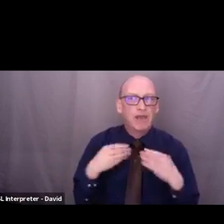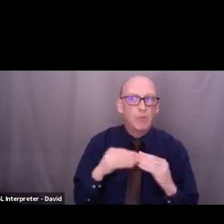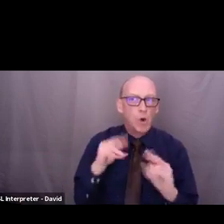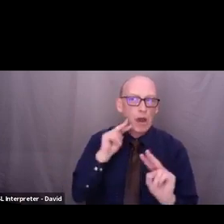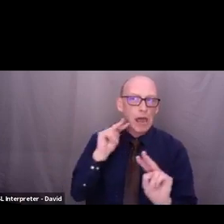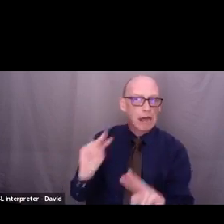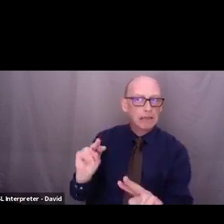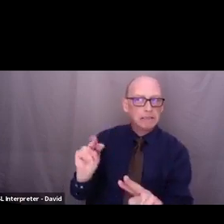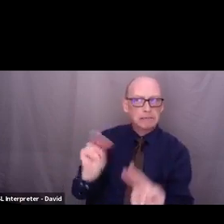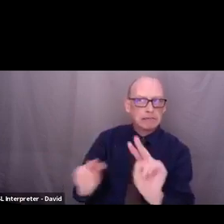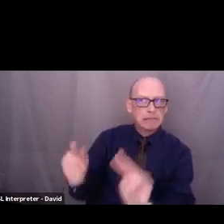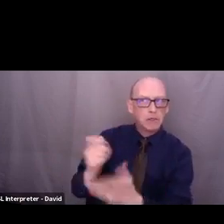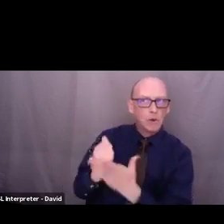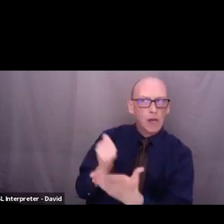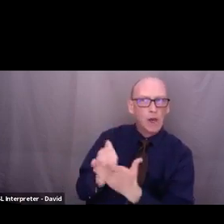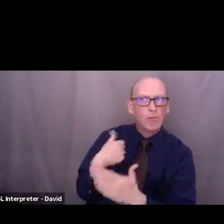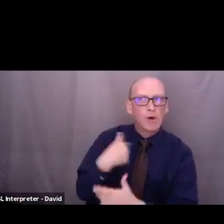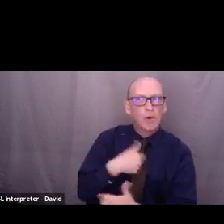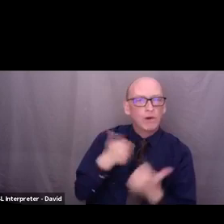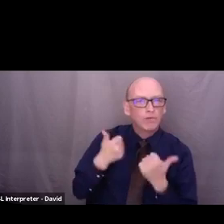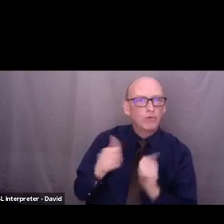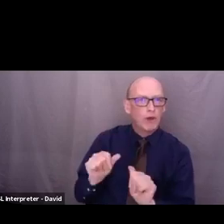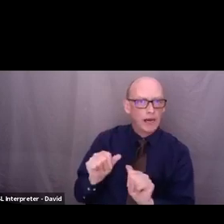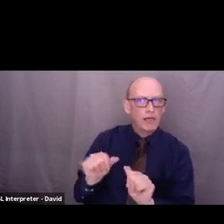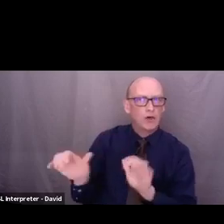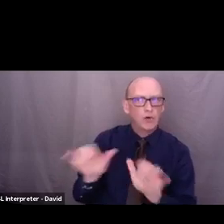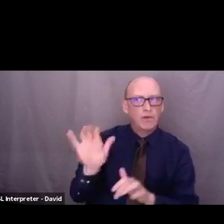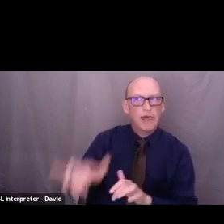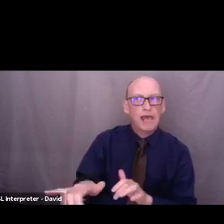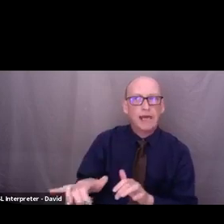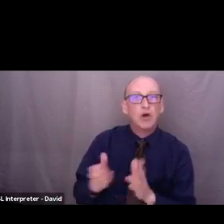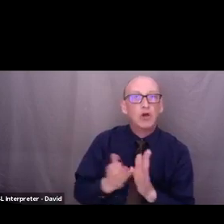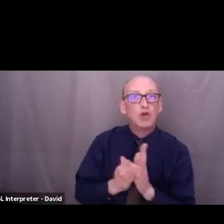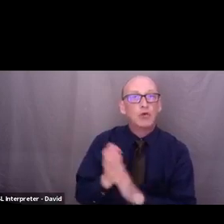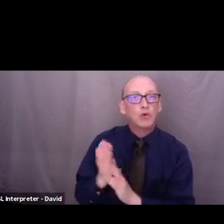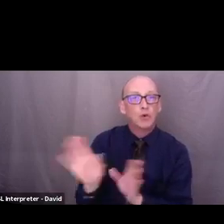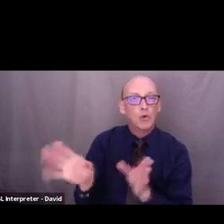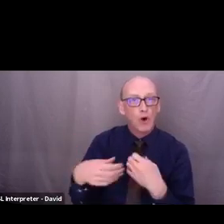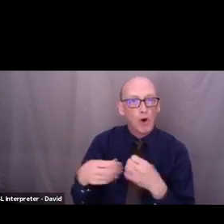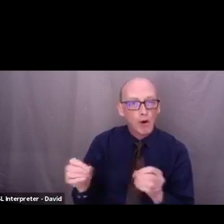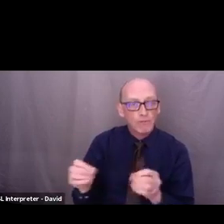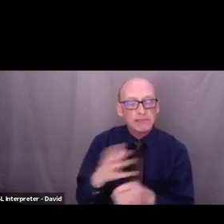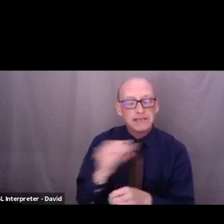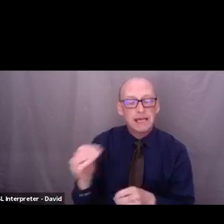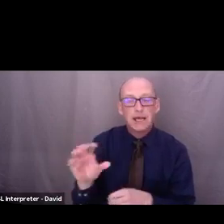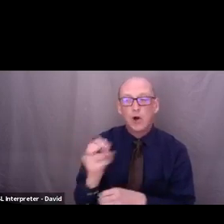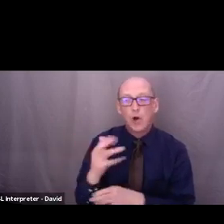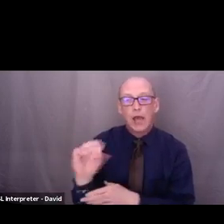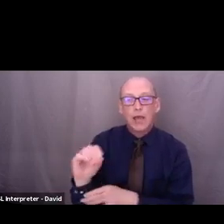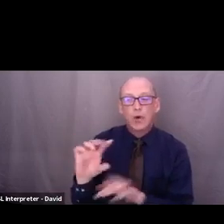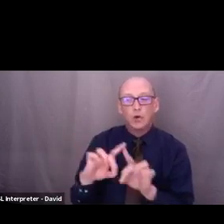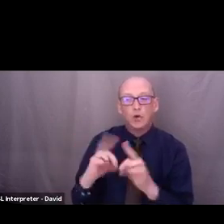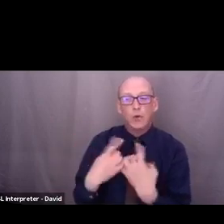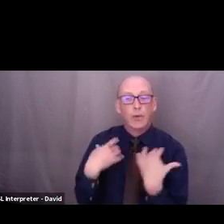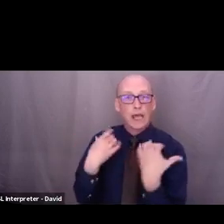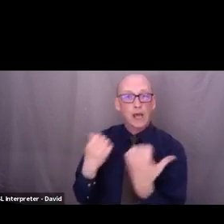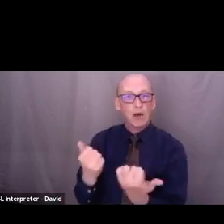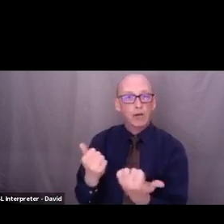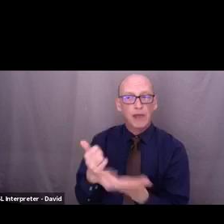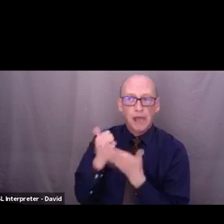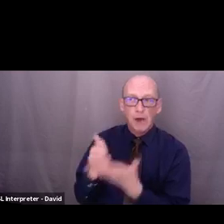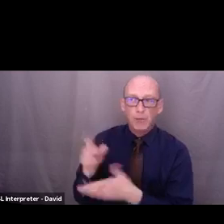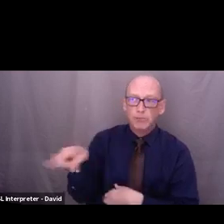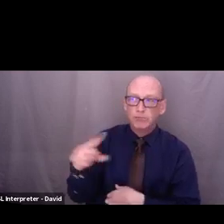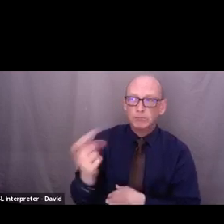would, to help them there? And we've attempted to do that too through our office, through the Ohio Department of Health, helping them